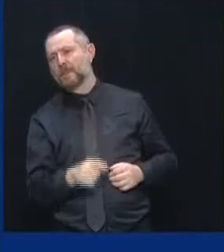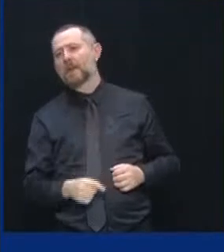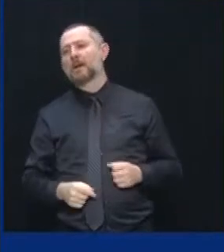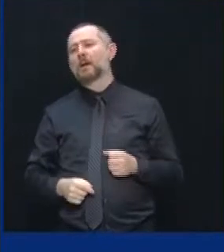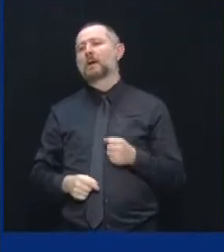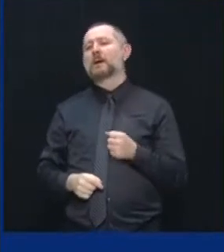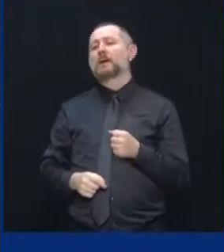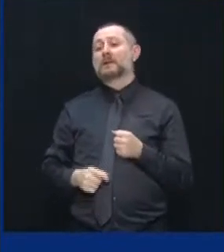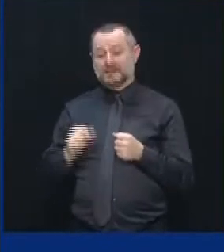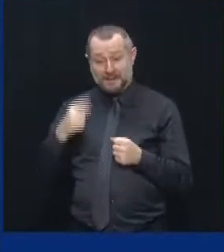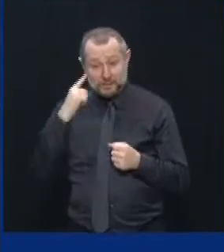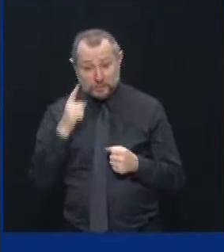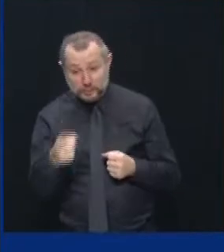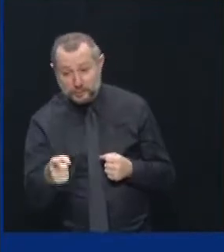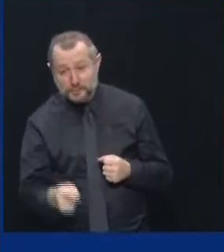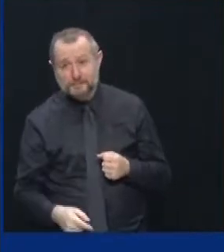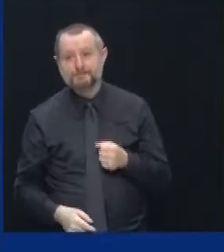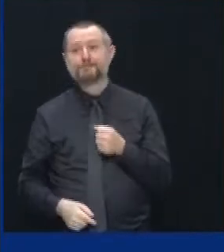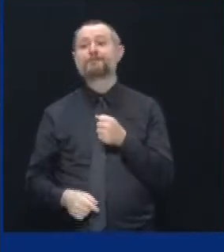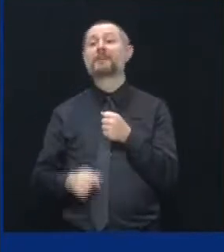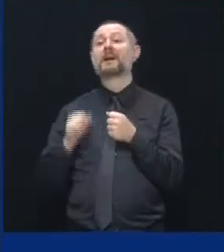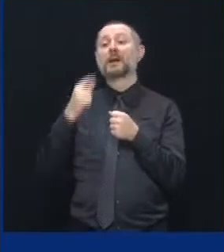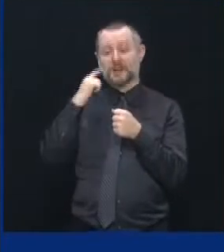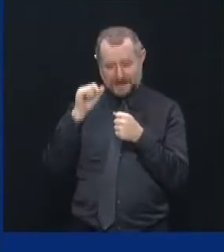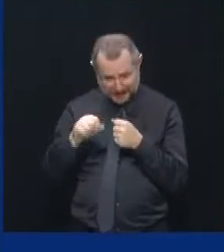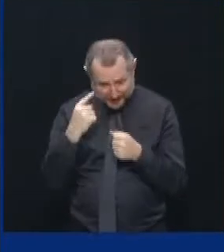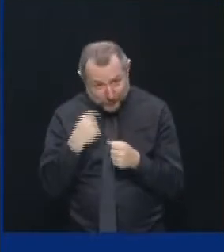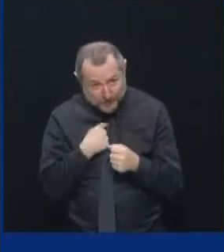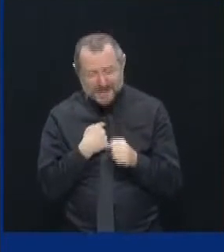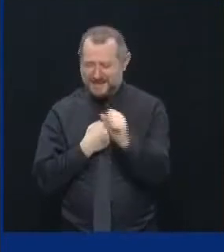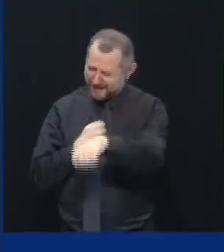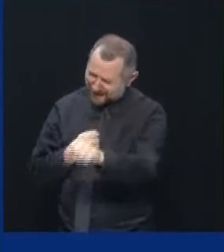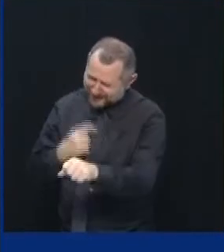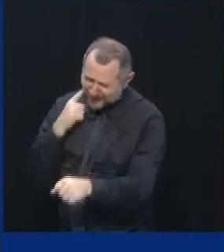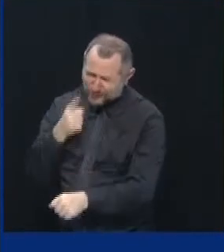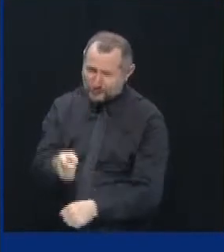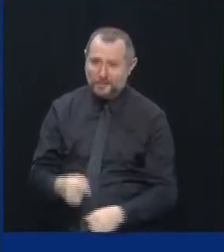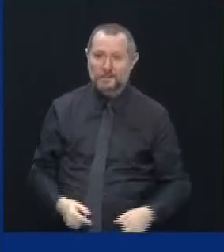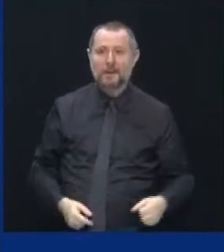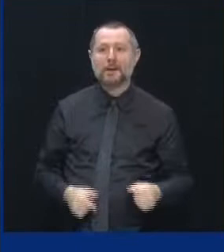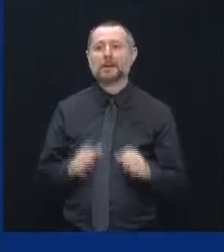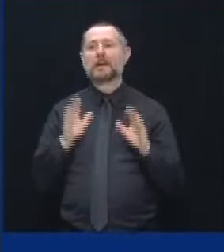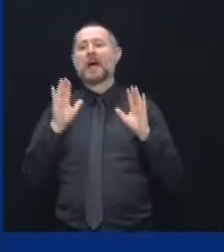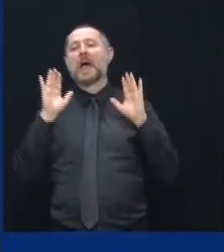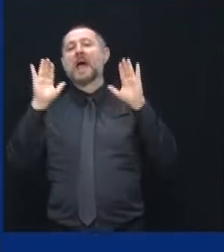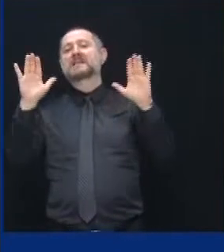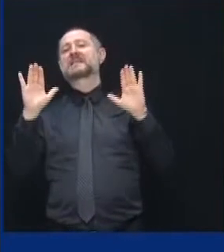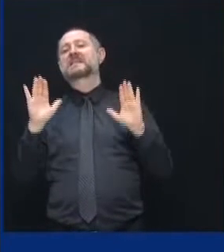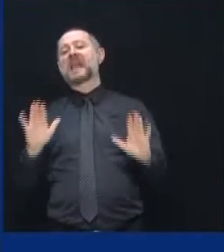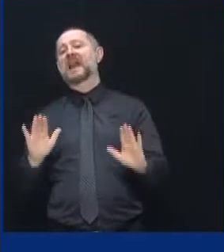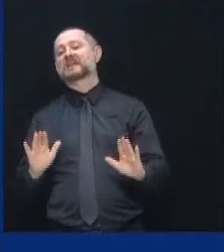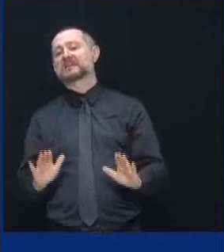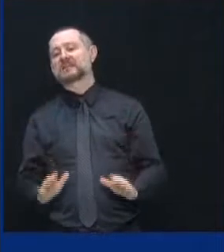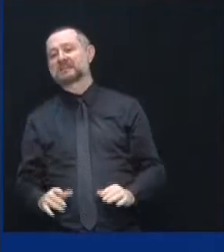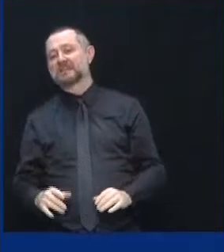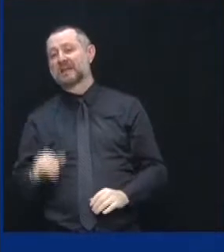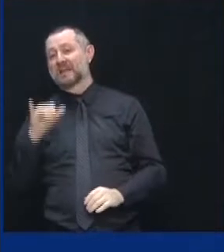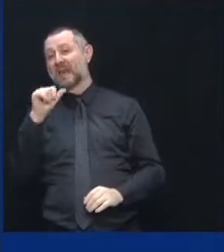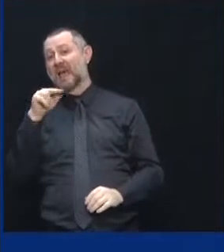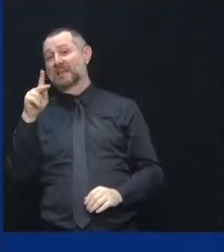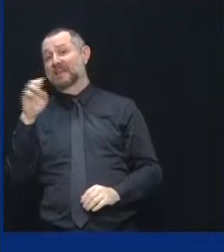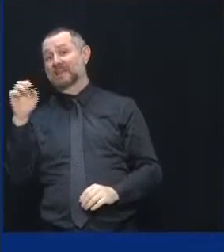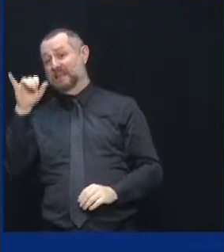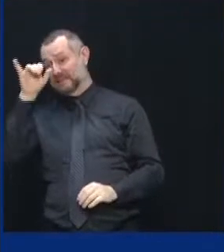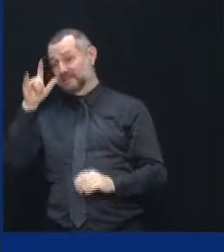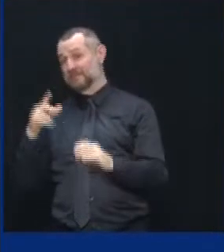I can hear you. You can hear me? Yes, sir. Great. Excellent. The Yankee Stadium vaccination site pledged